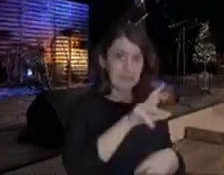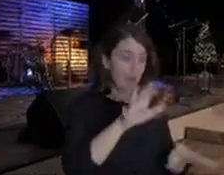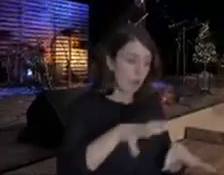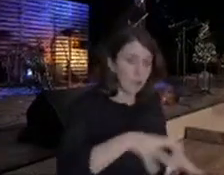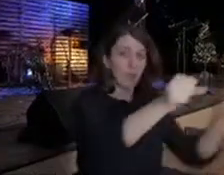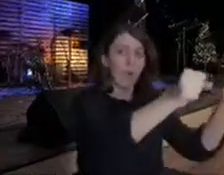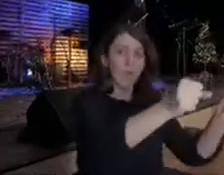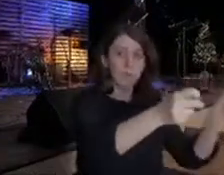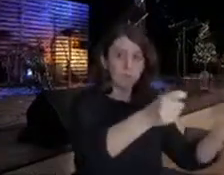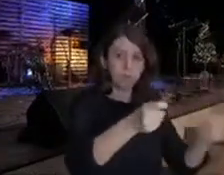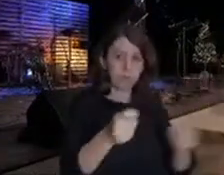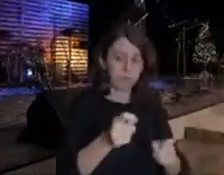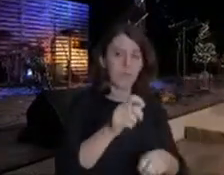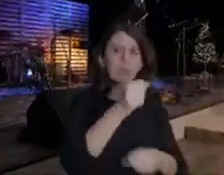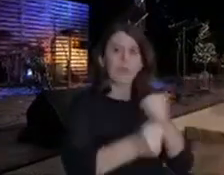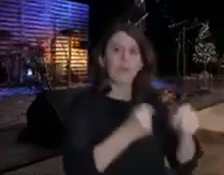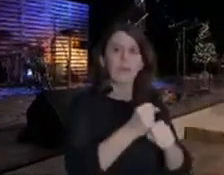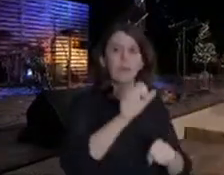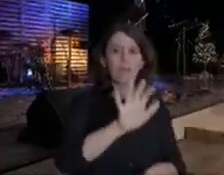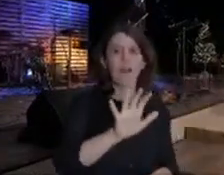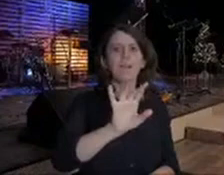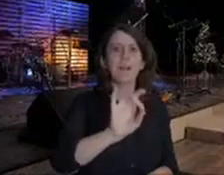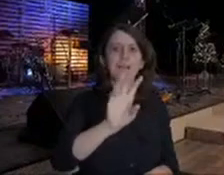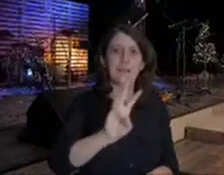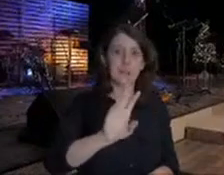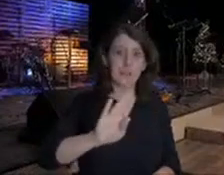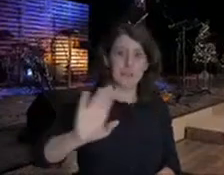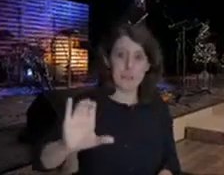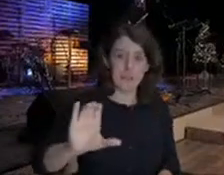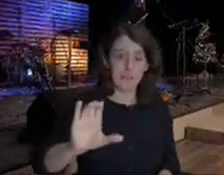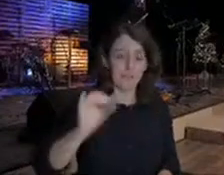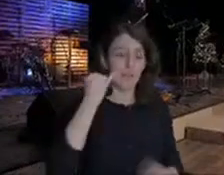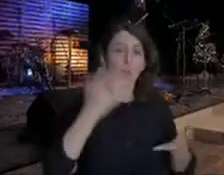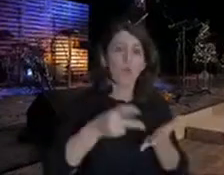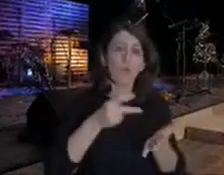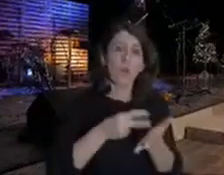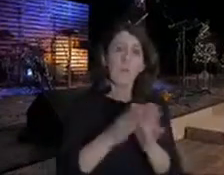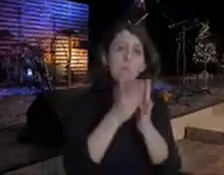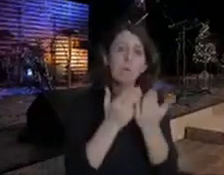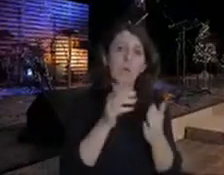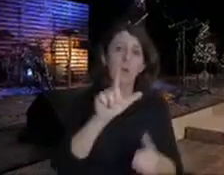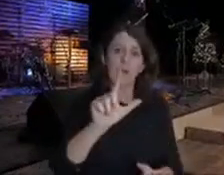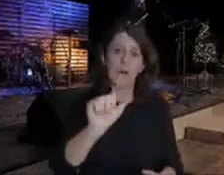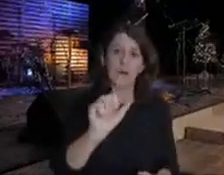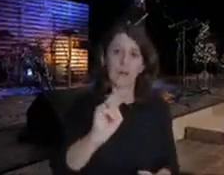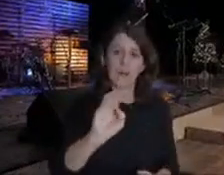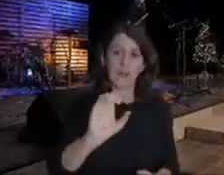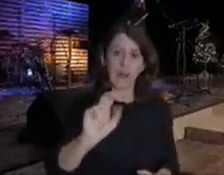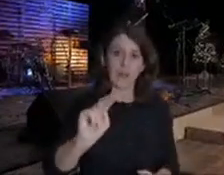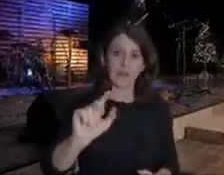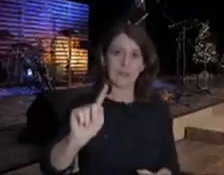in 586 BC, and if you want to get a sense for what that was like, you can take a look at the book of Lamentations.